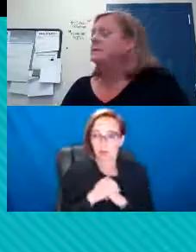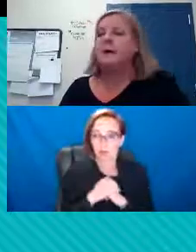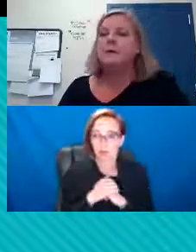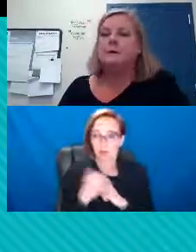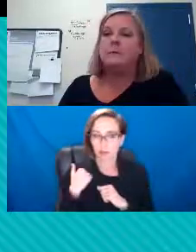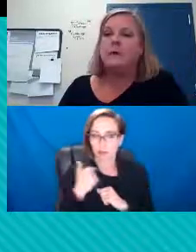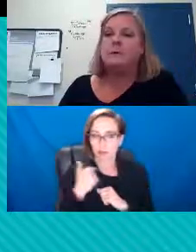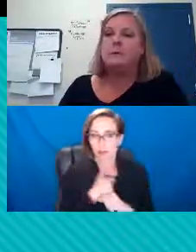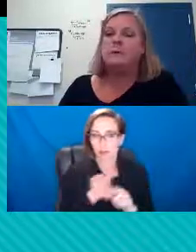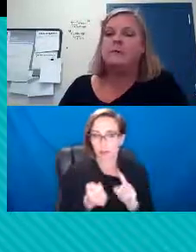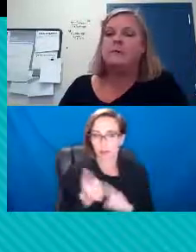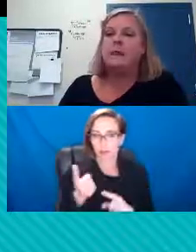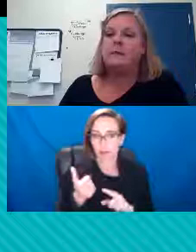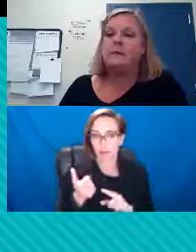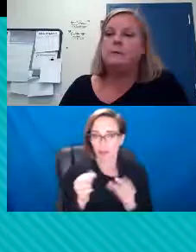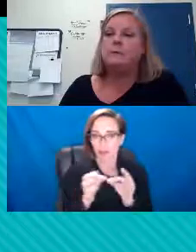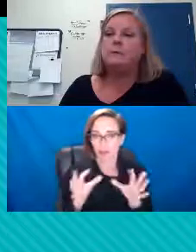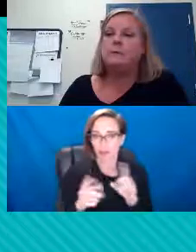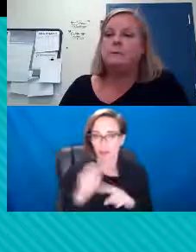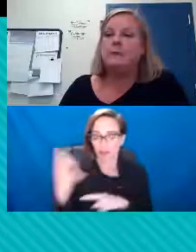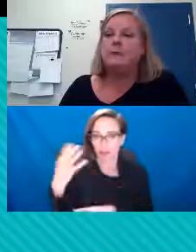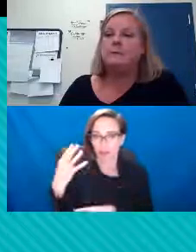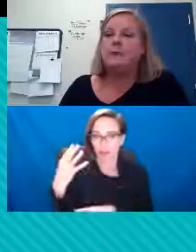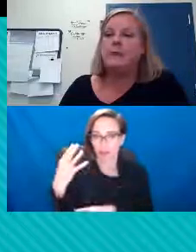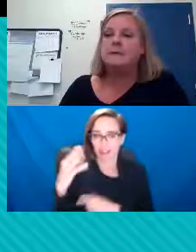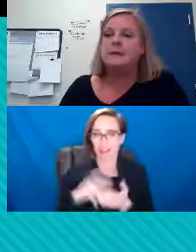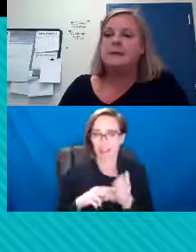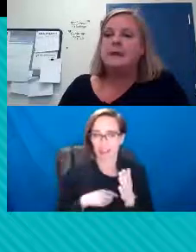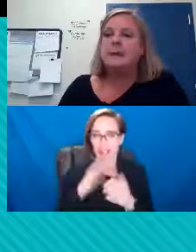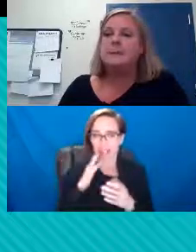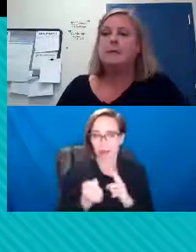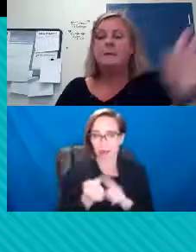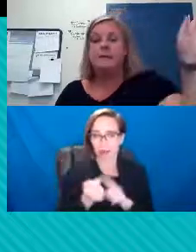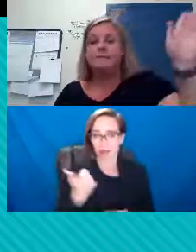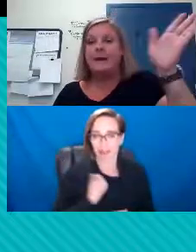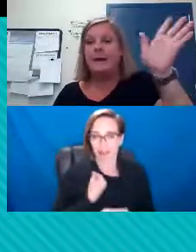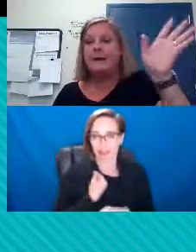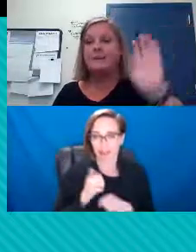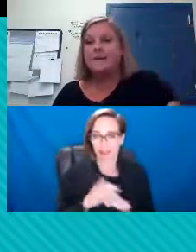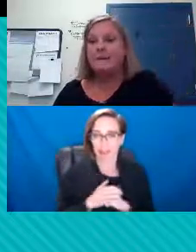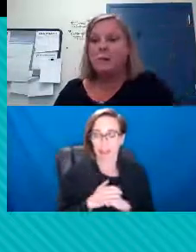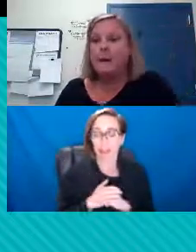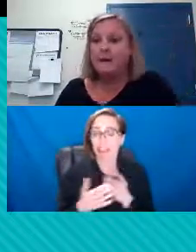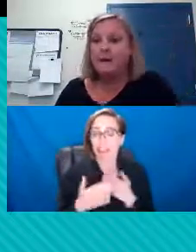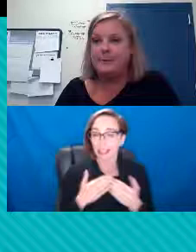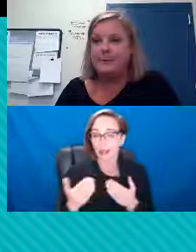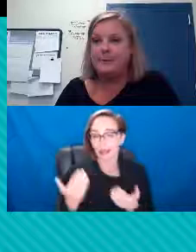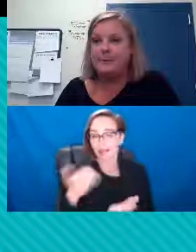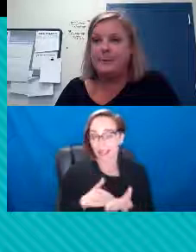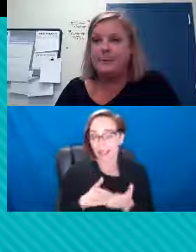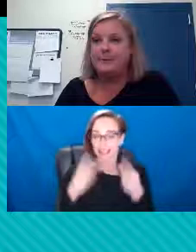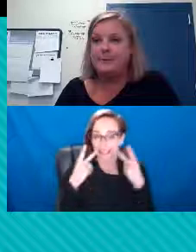interpreter from the spotlight, so I don't want to do that. I'm going to remove myself from it. Really quickly, I am Deanne Lautenbach.